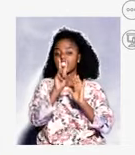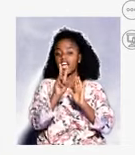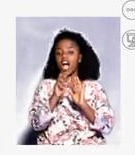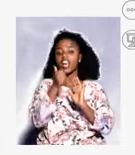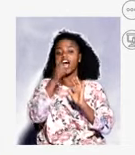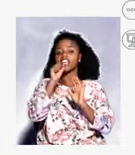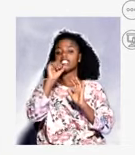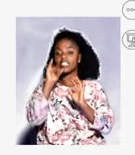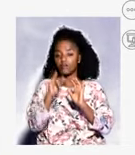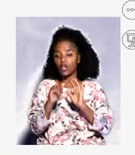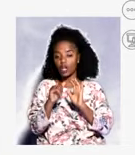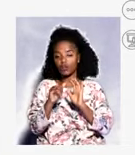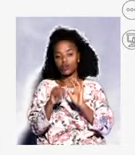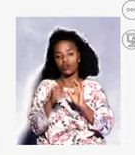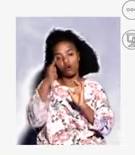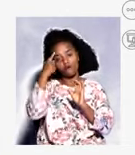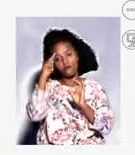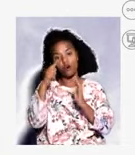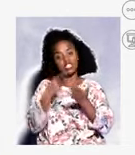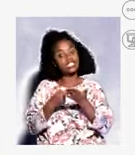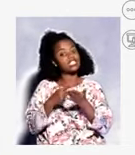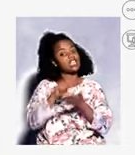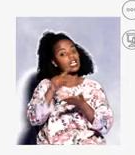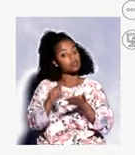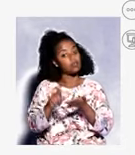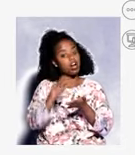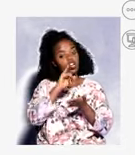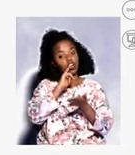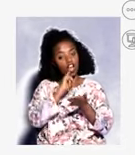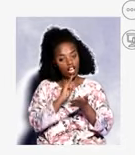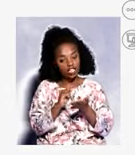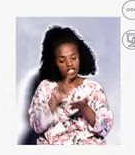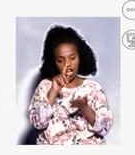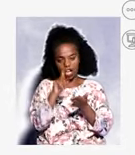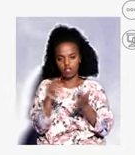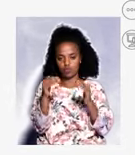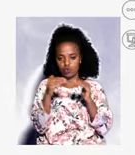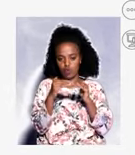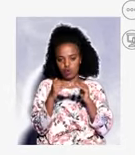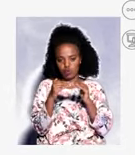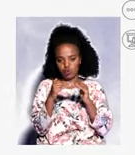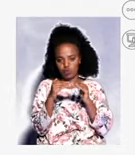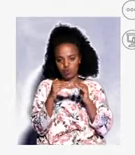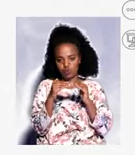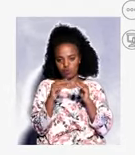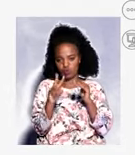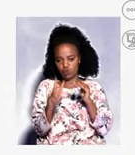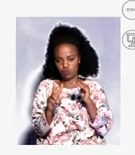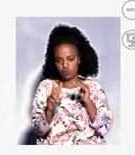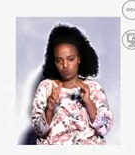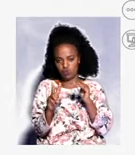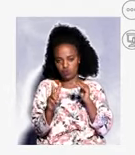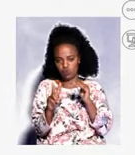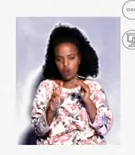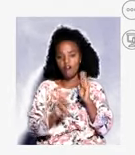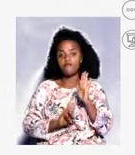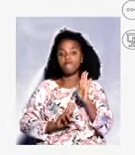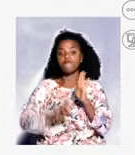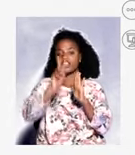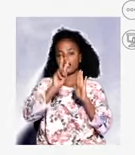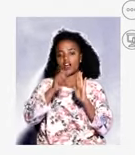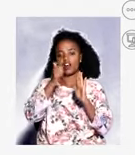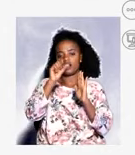asymptote for this expression is this x equals to 2. Vertical asymptote